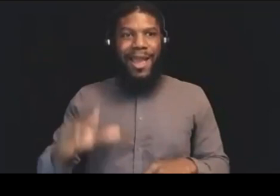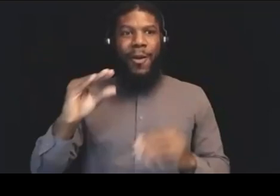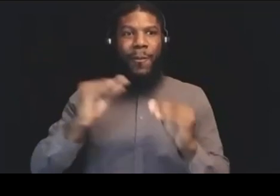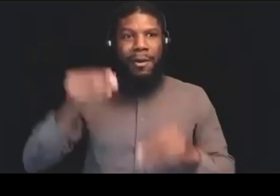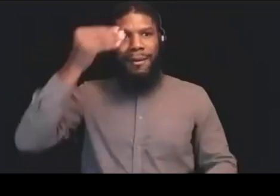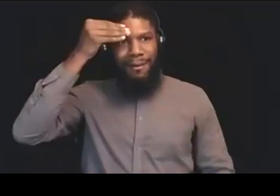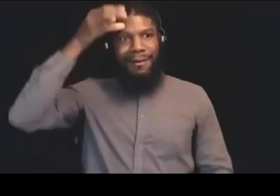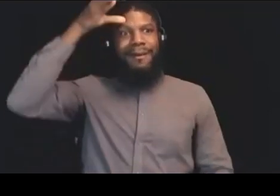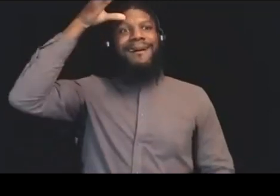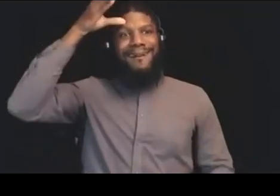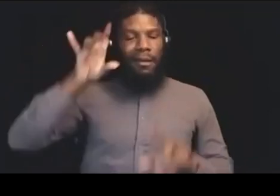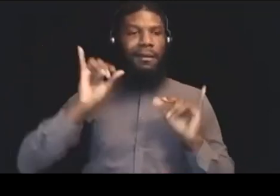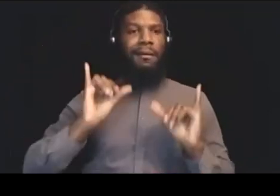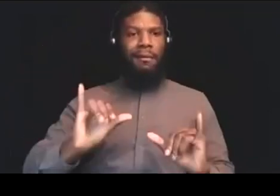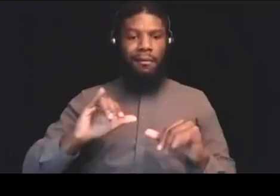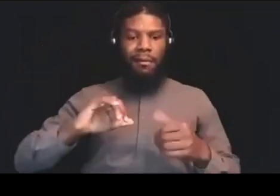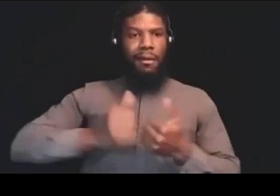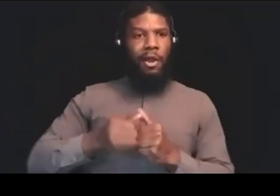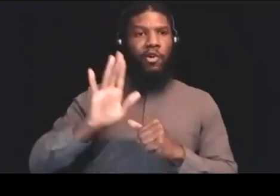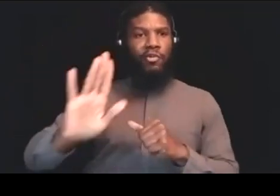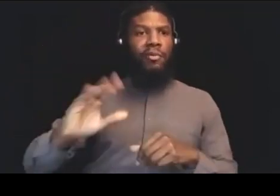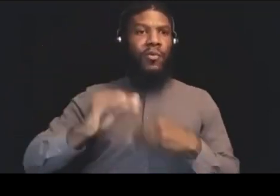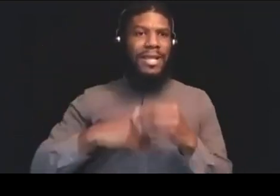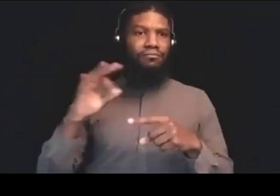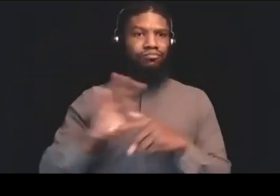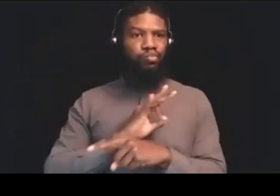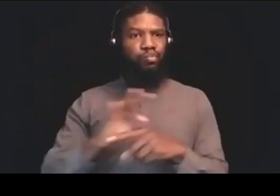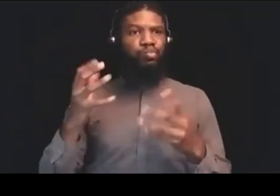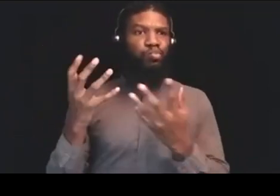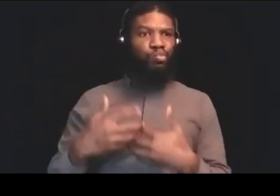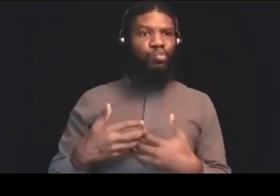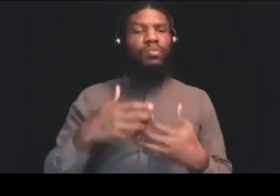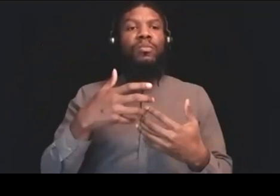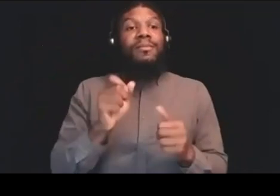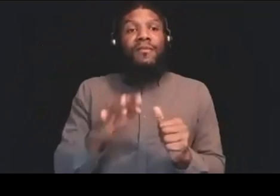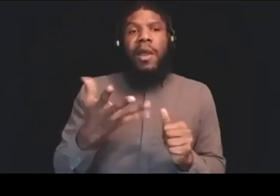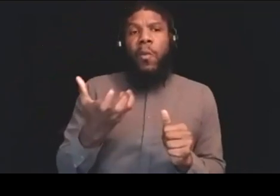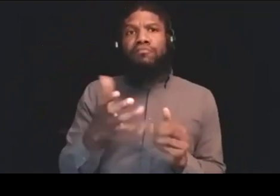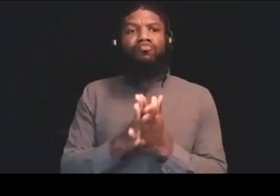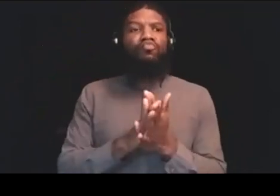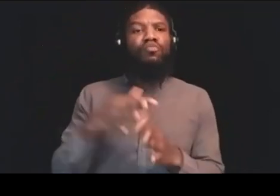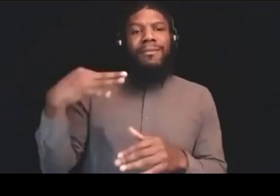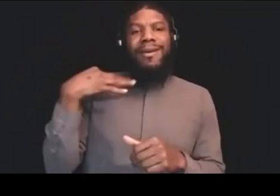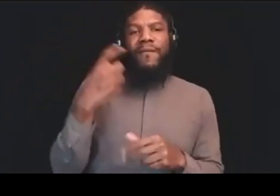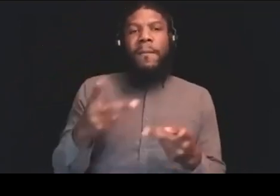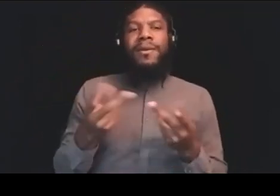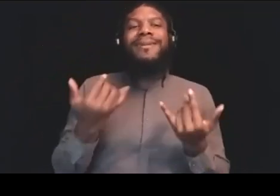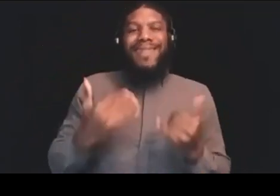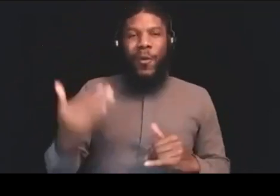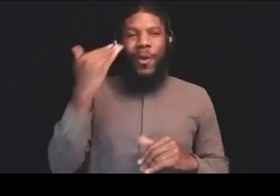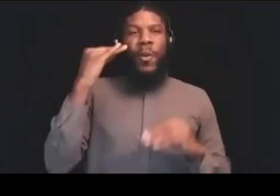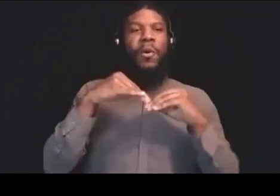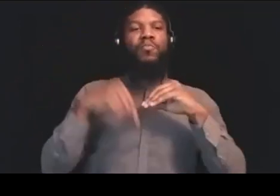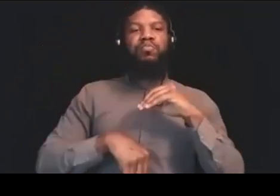organization works and what would go into applying potentially for a position. To kind